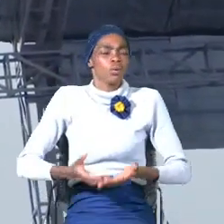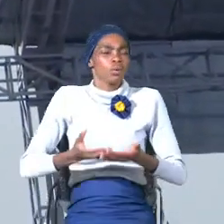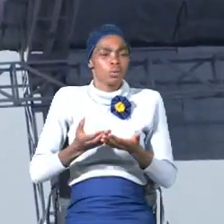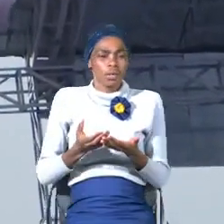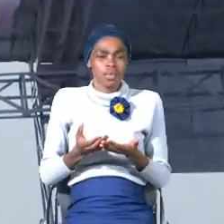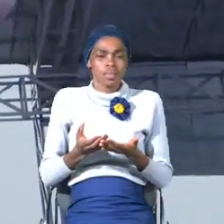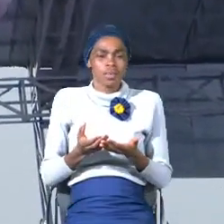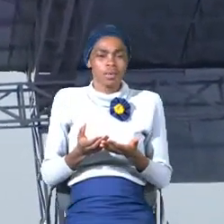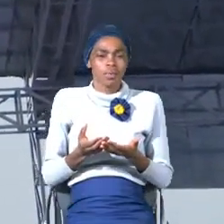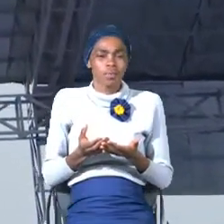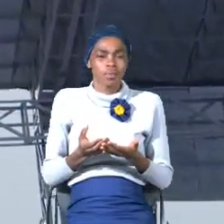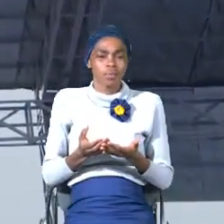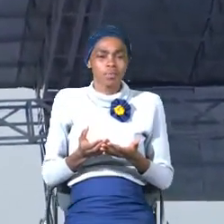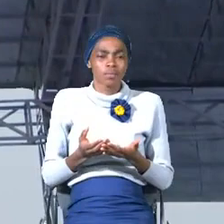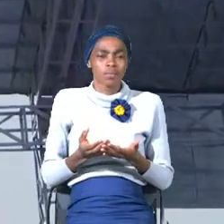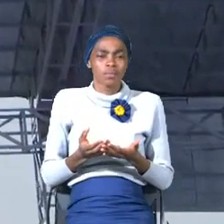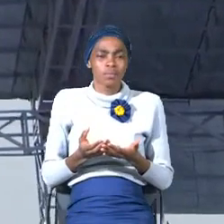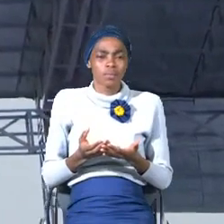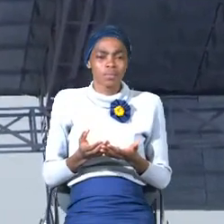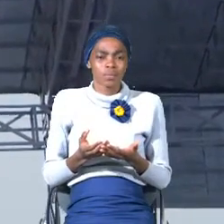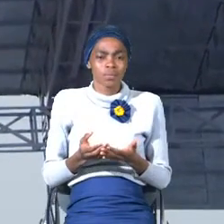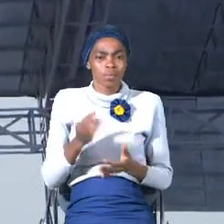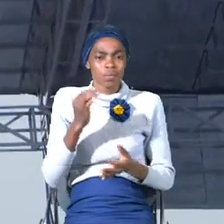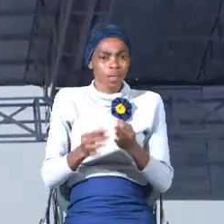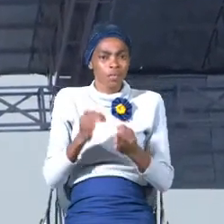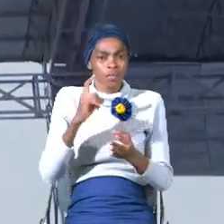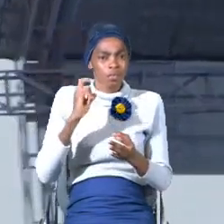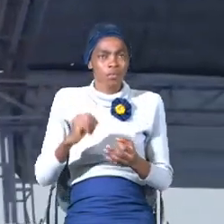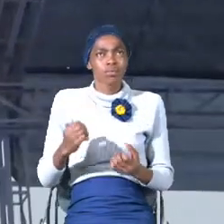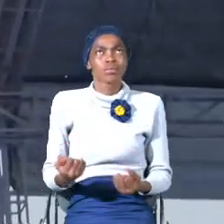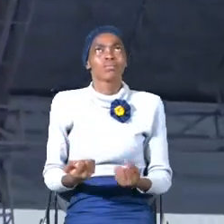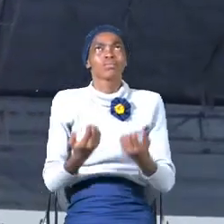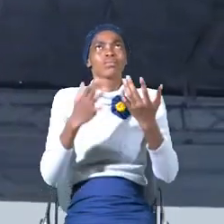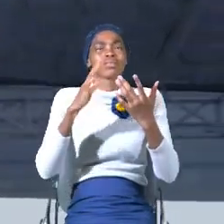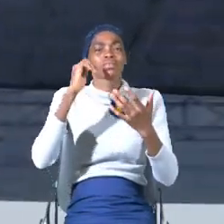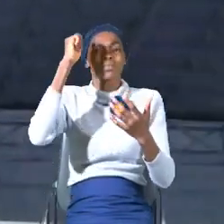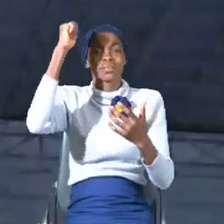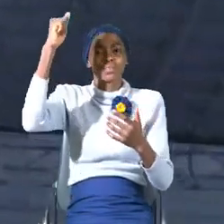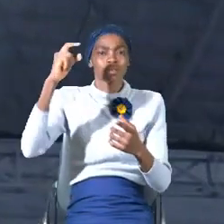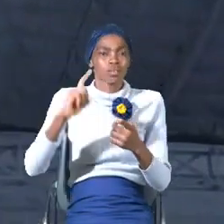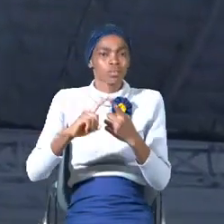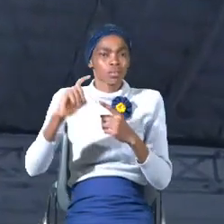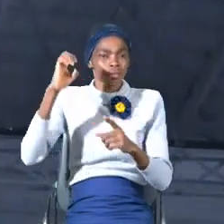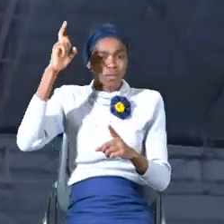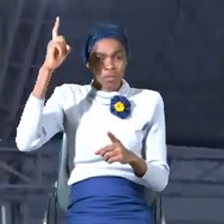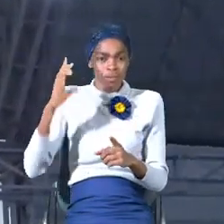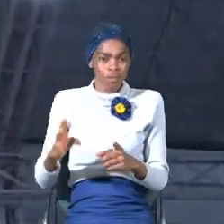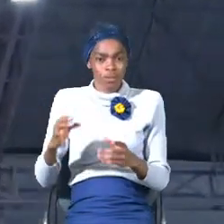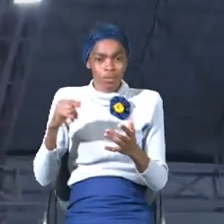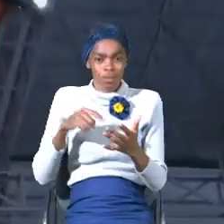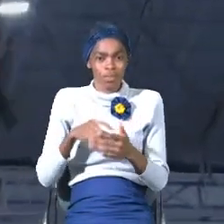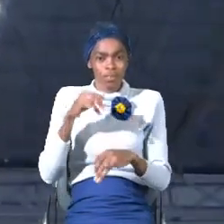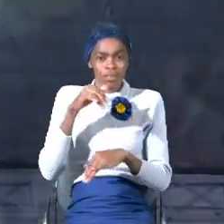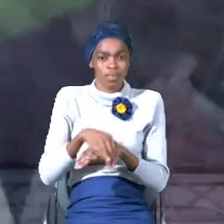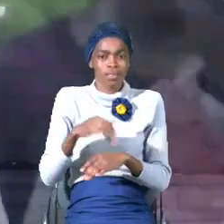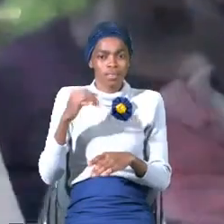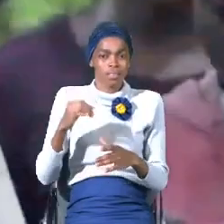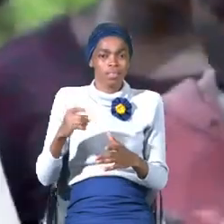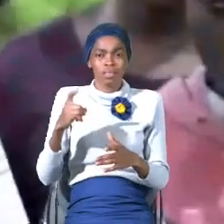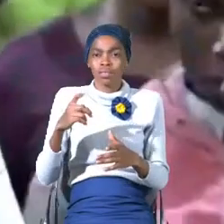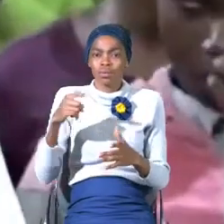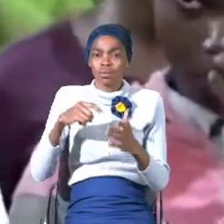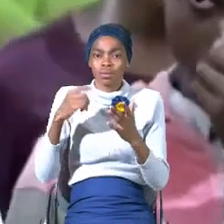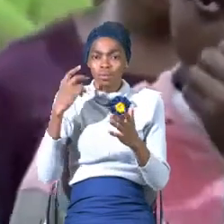If you will surrender yourself to him tonight, It will shock you how the Lord wants to use